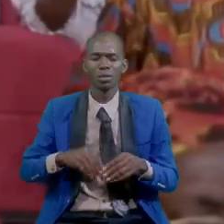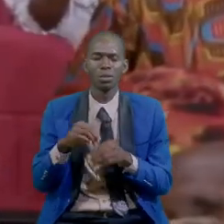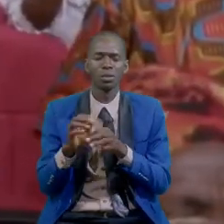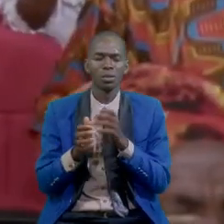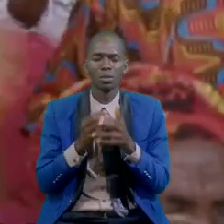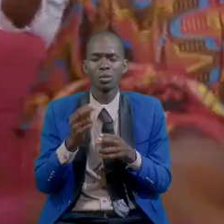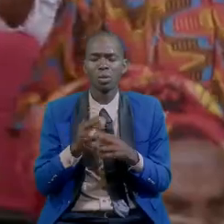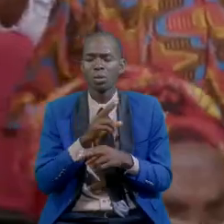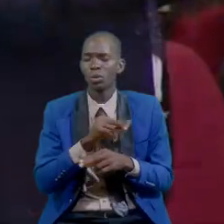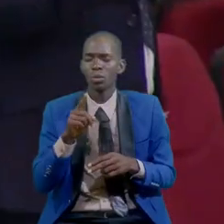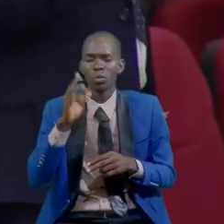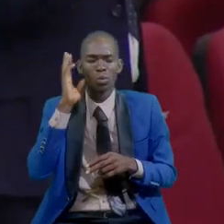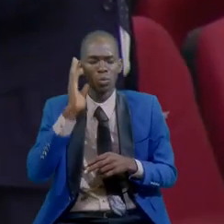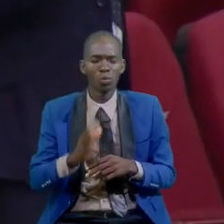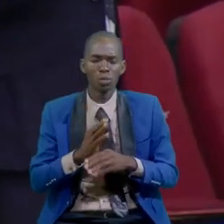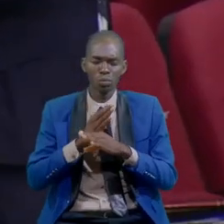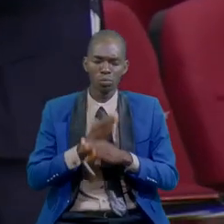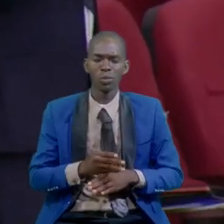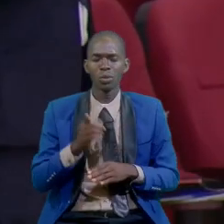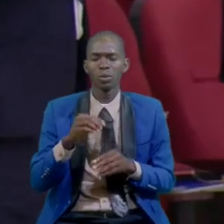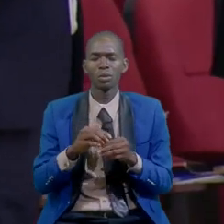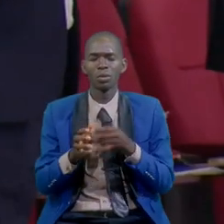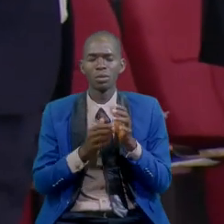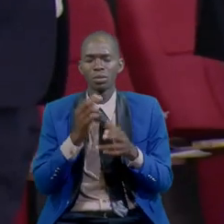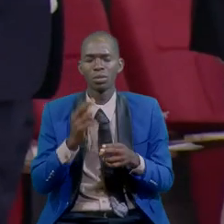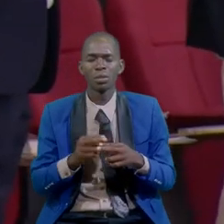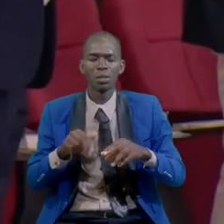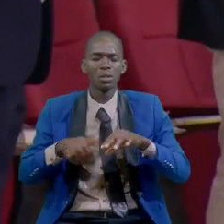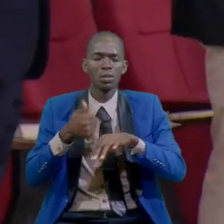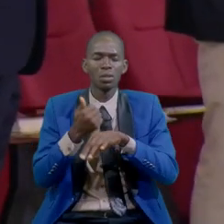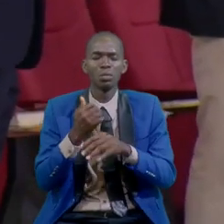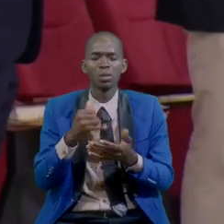Nobody will stand before you. Amen. Confirm it, Lord, in